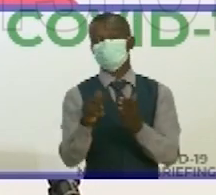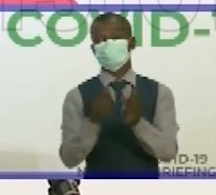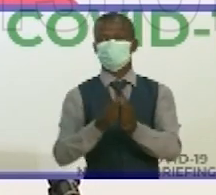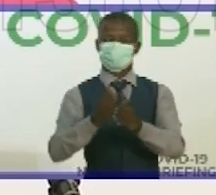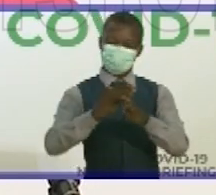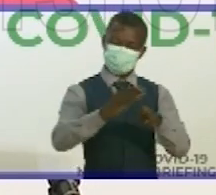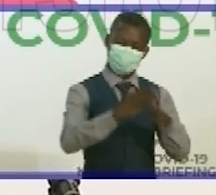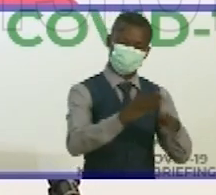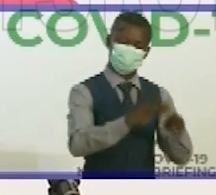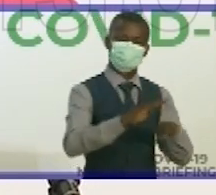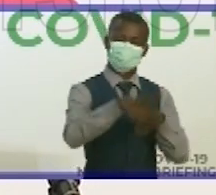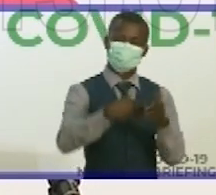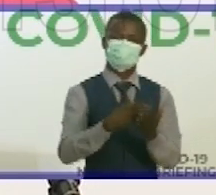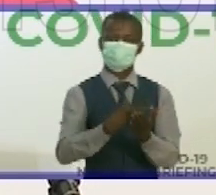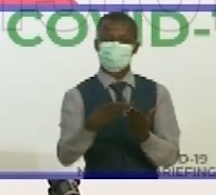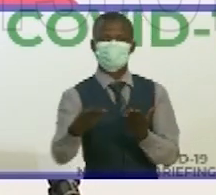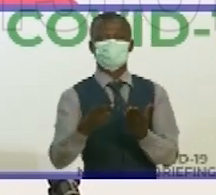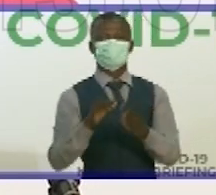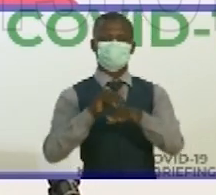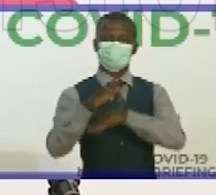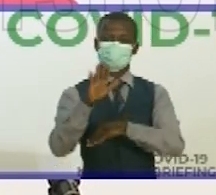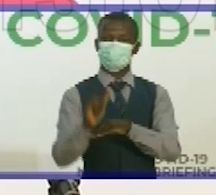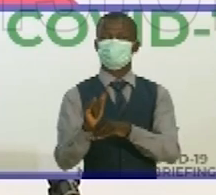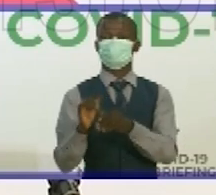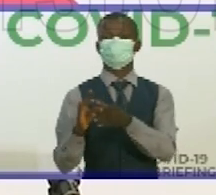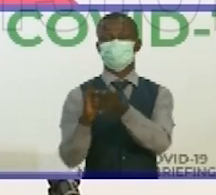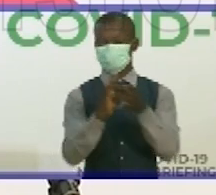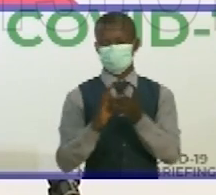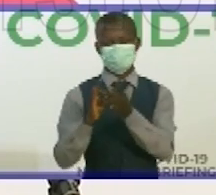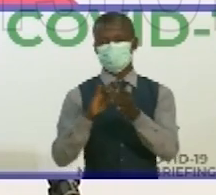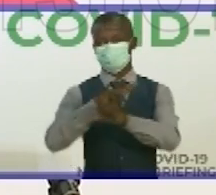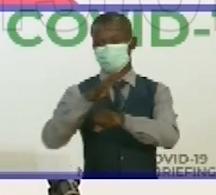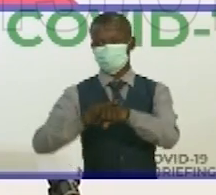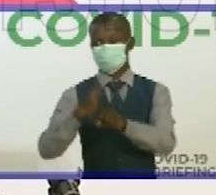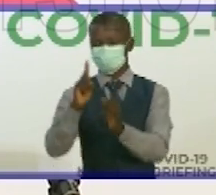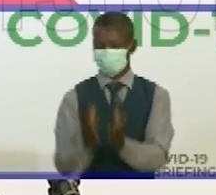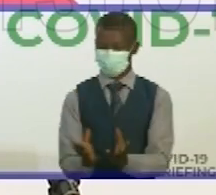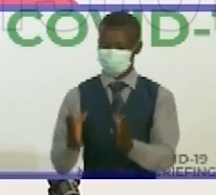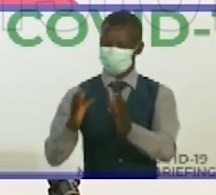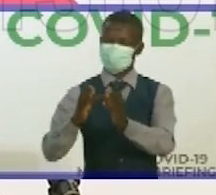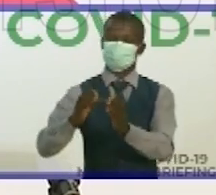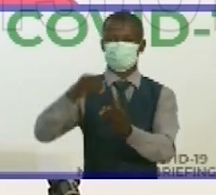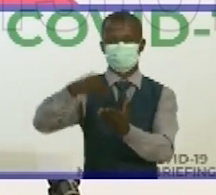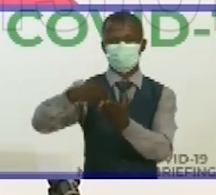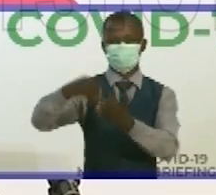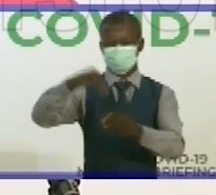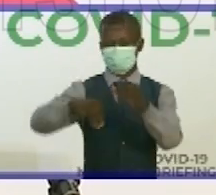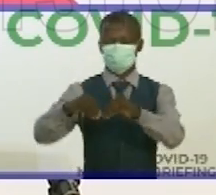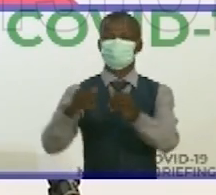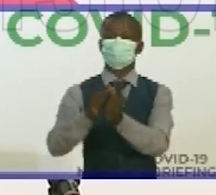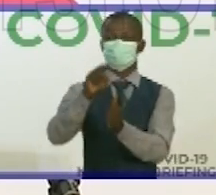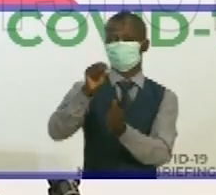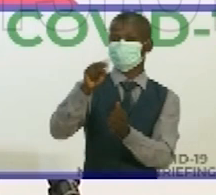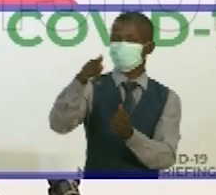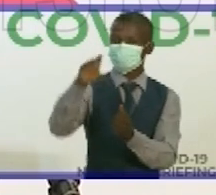of resources in the United Nations One Basket Fund and the NNPC and partners' support.